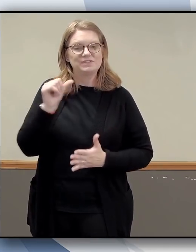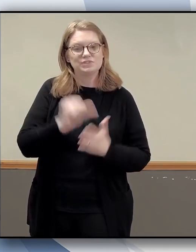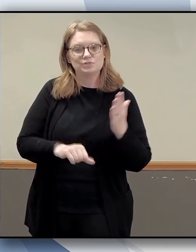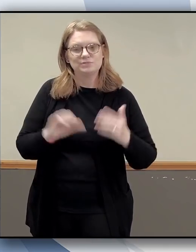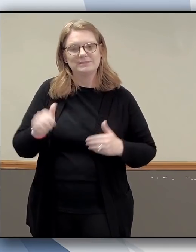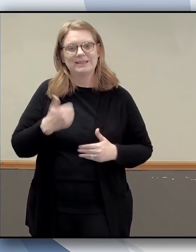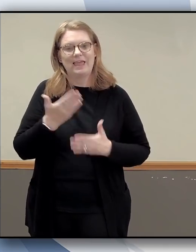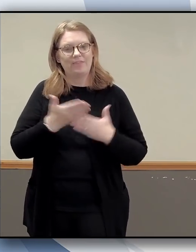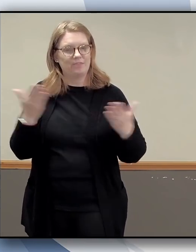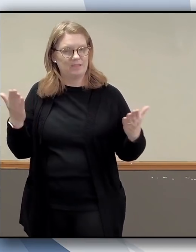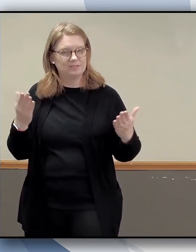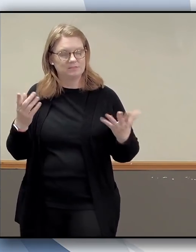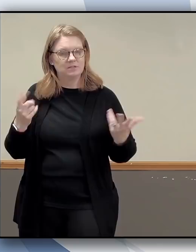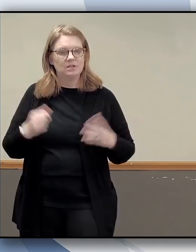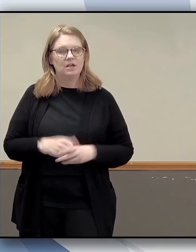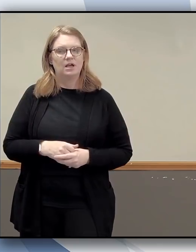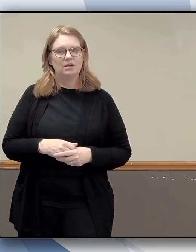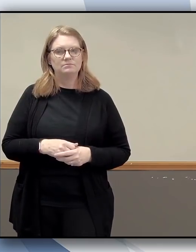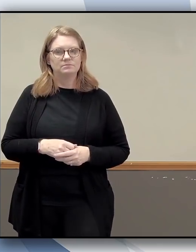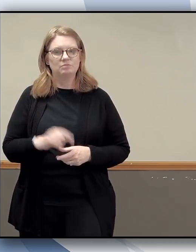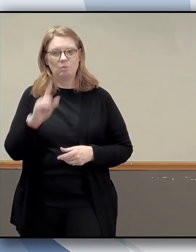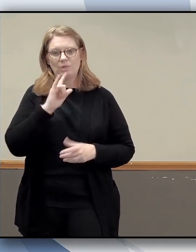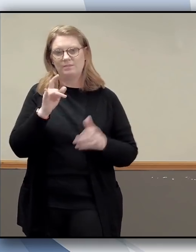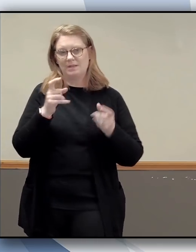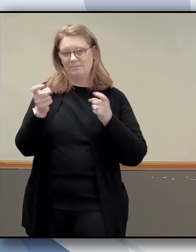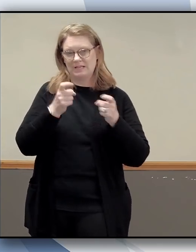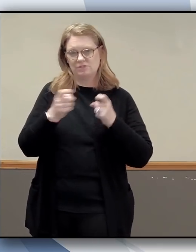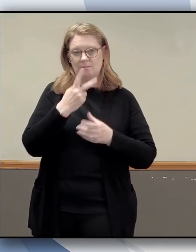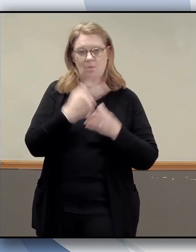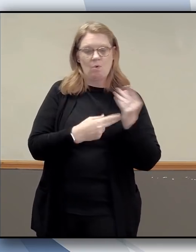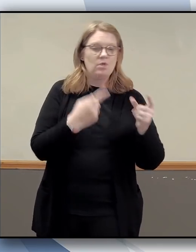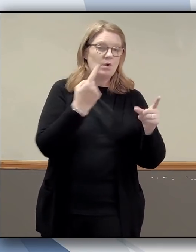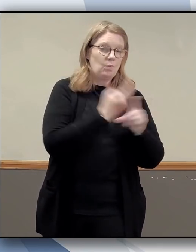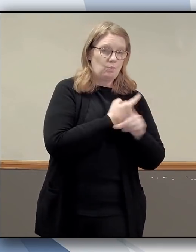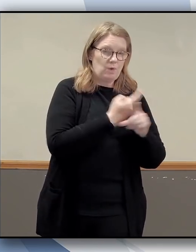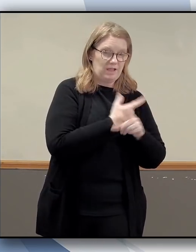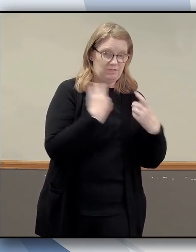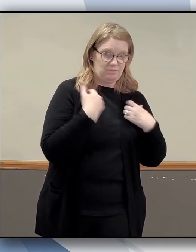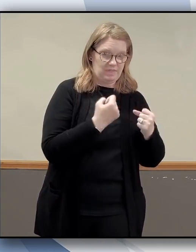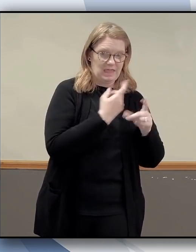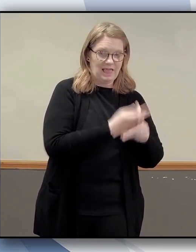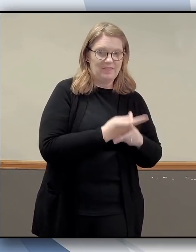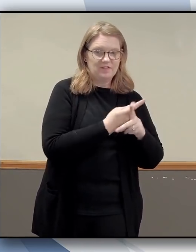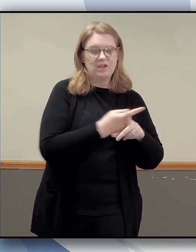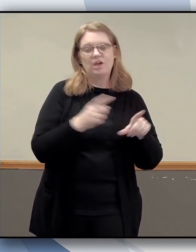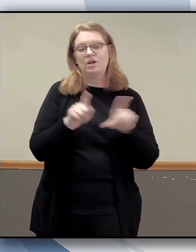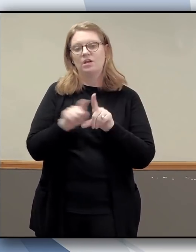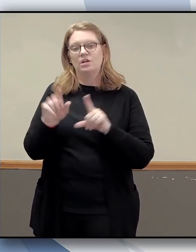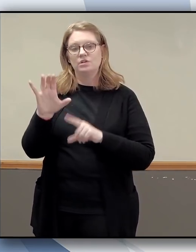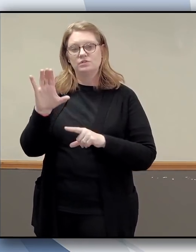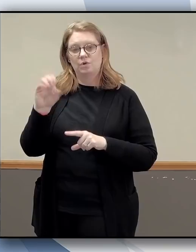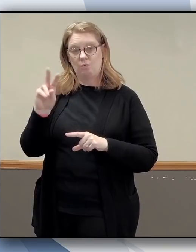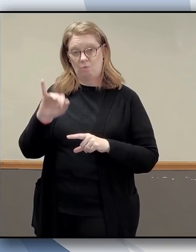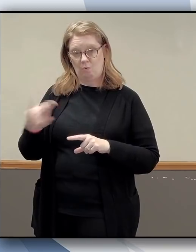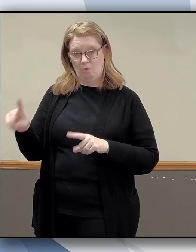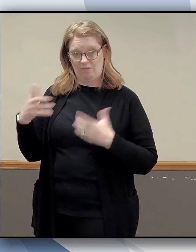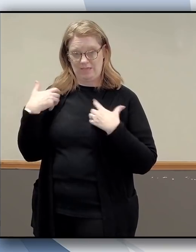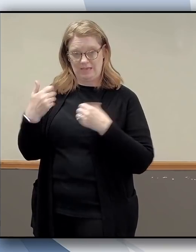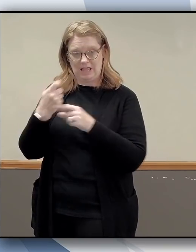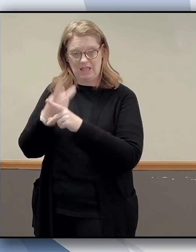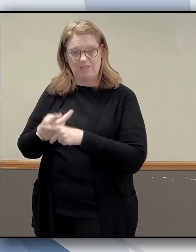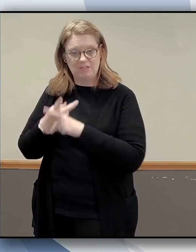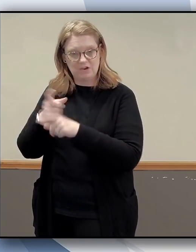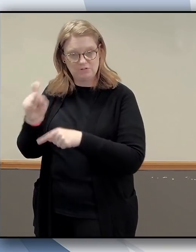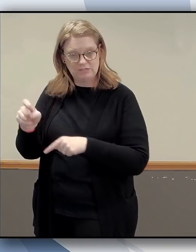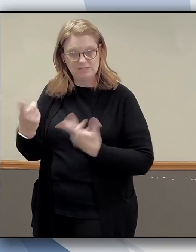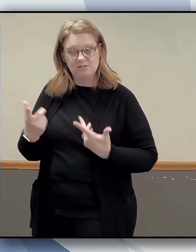free up capacity. But we've been able to manage both regular healthcare needs and COVID healthcare needs simultaneously. That's a credit to everybody in